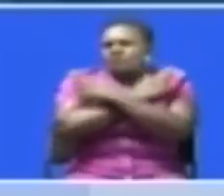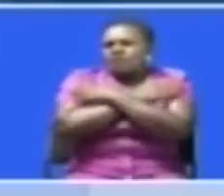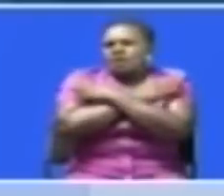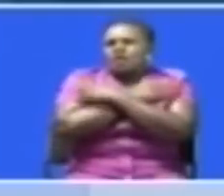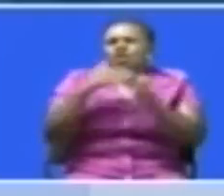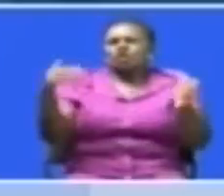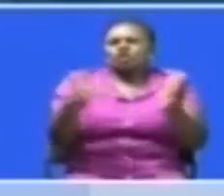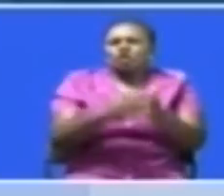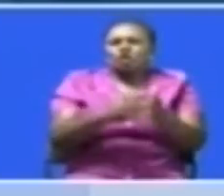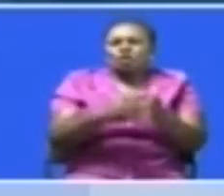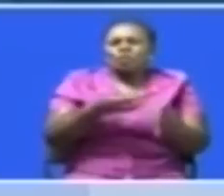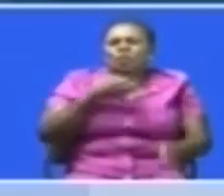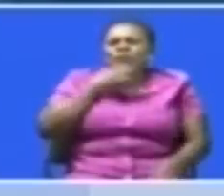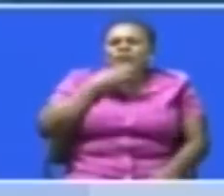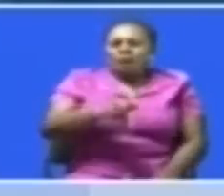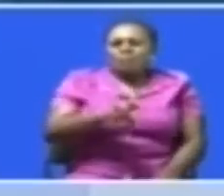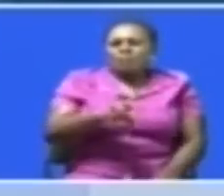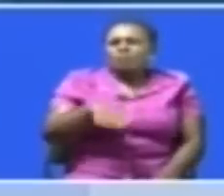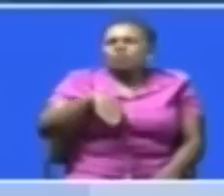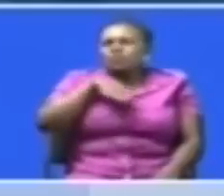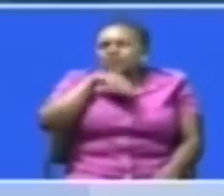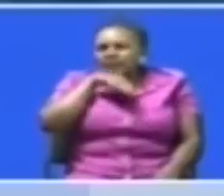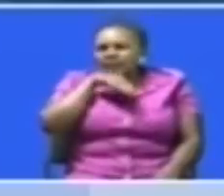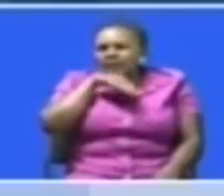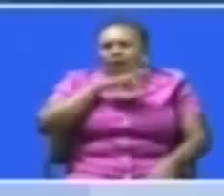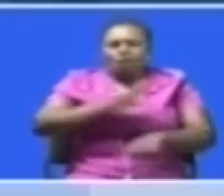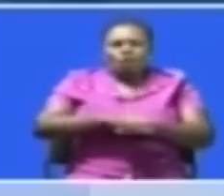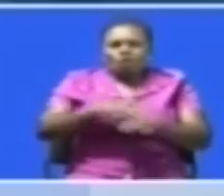to stop insulting the president in the renewed fight against graft.